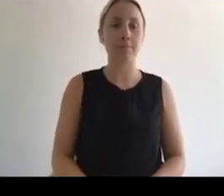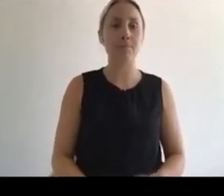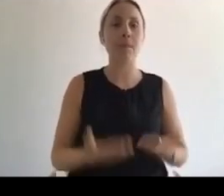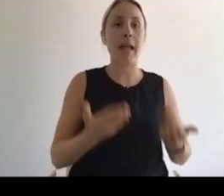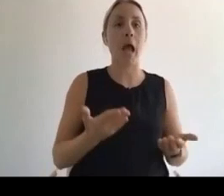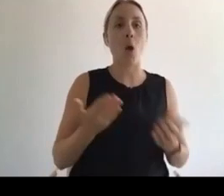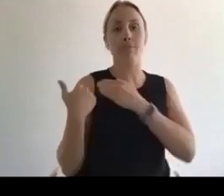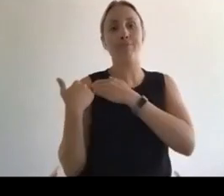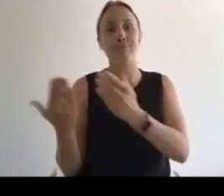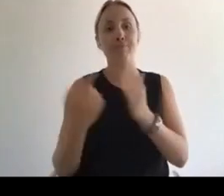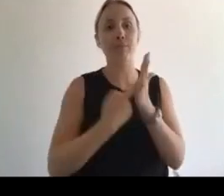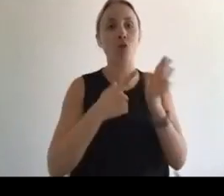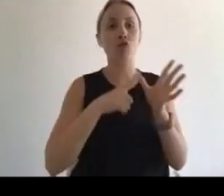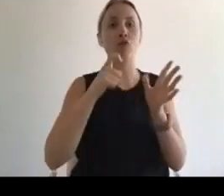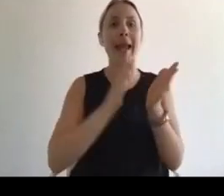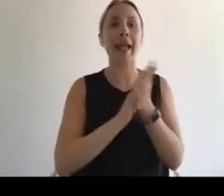Rachael.